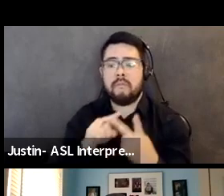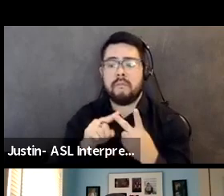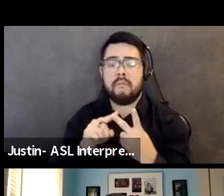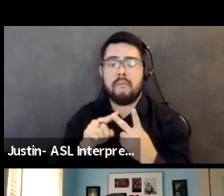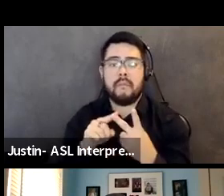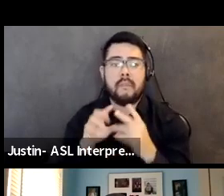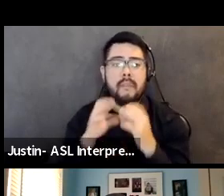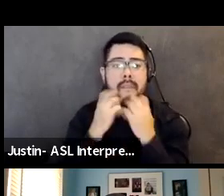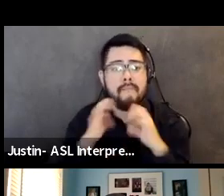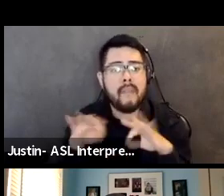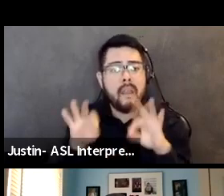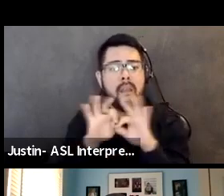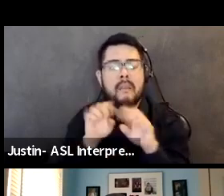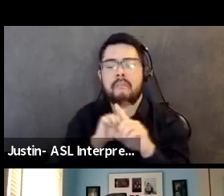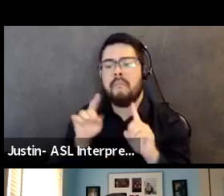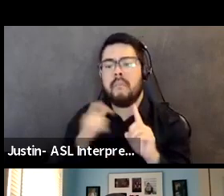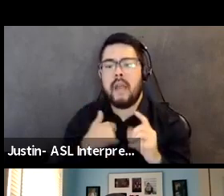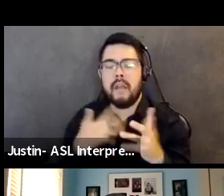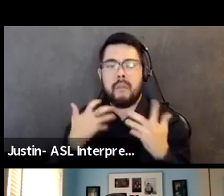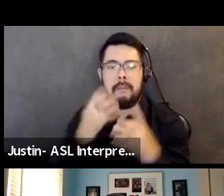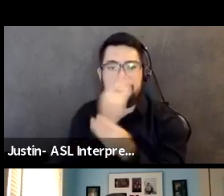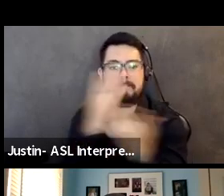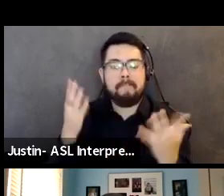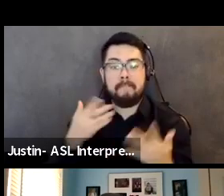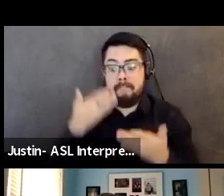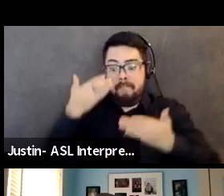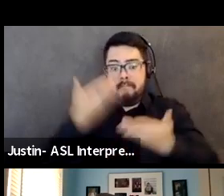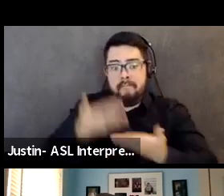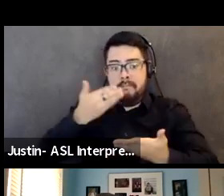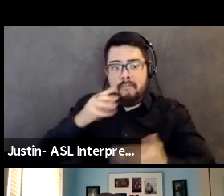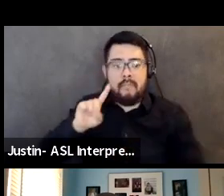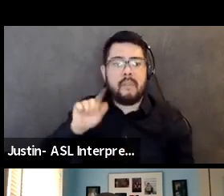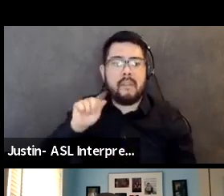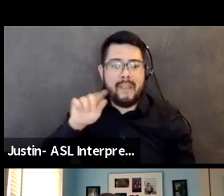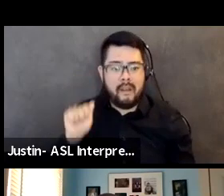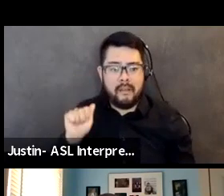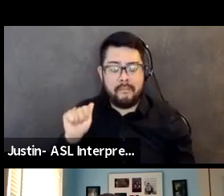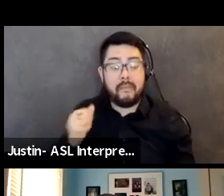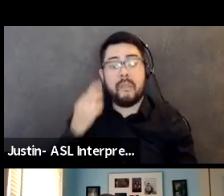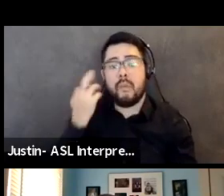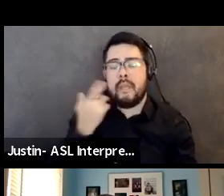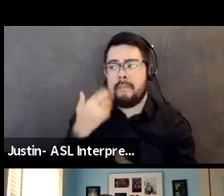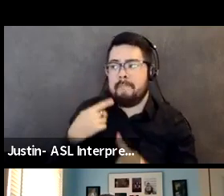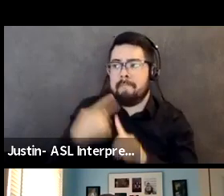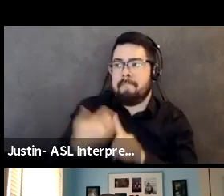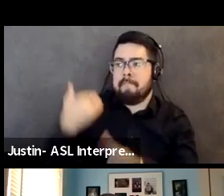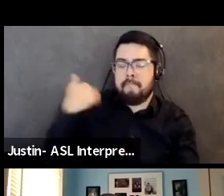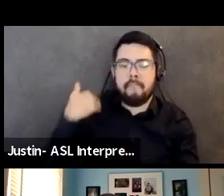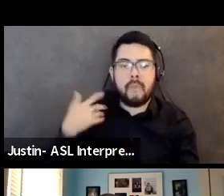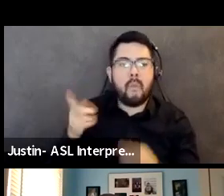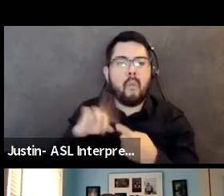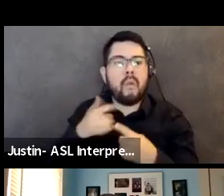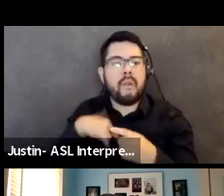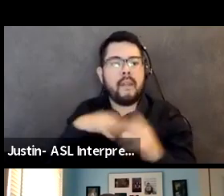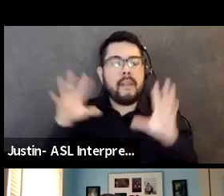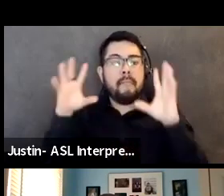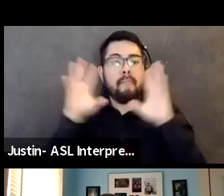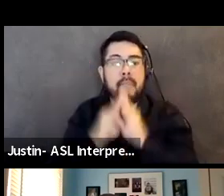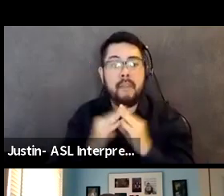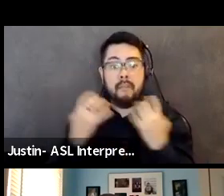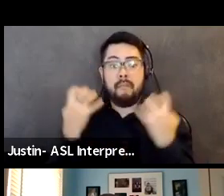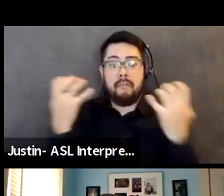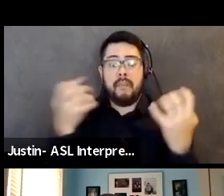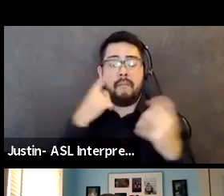set but i just want to talk data and logic because i but over a month ago when we had the hearing based on the inspector